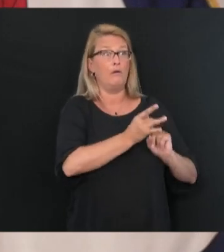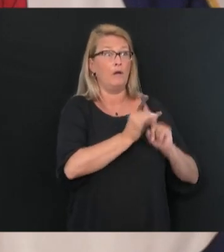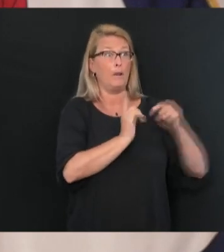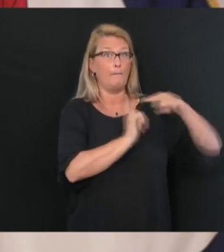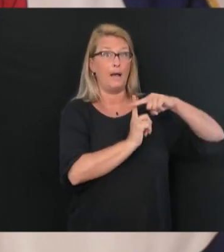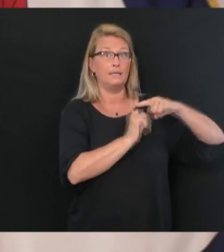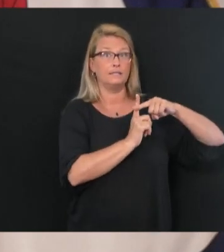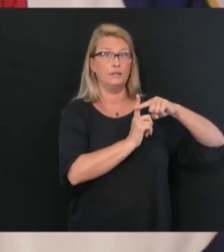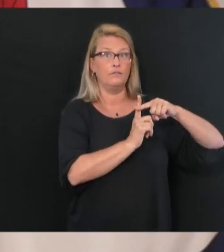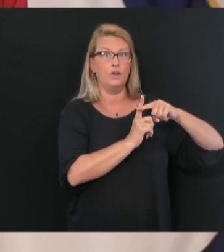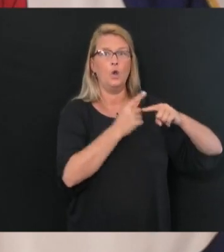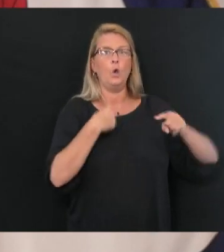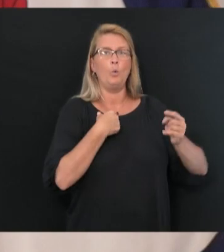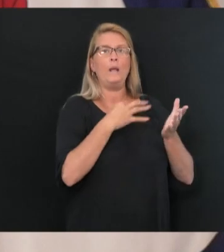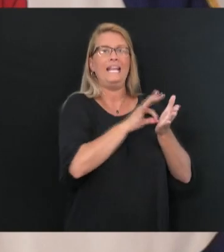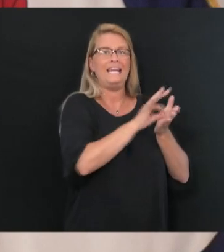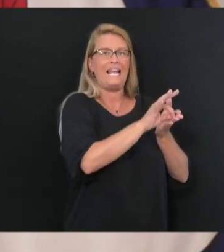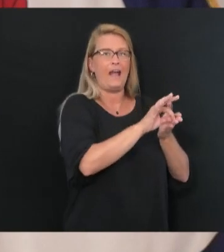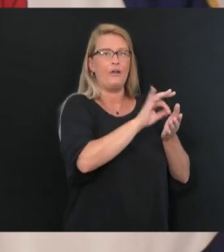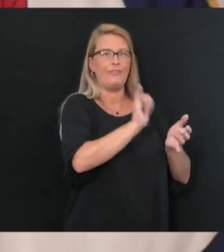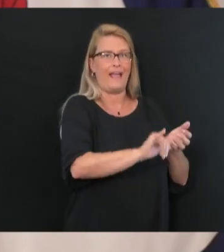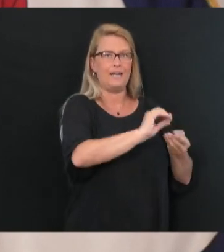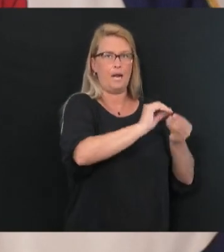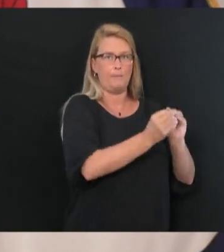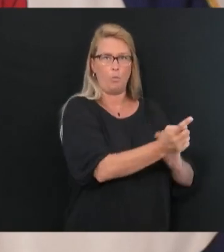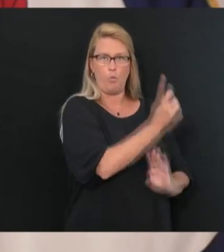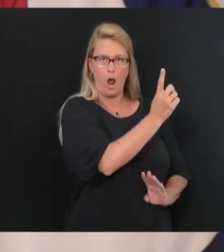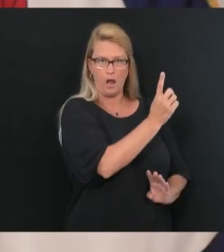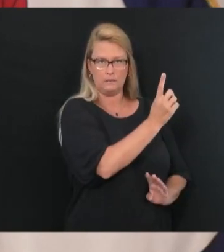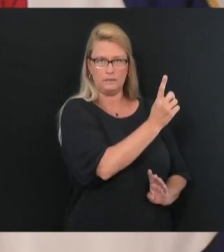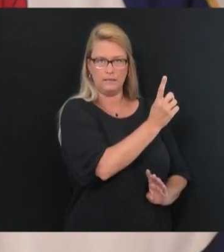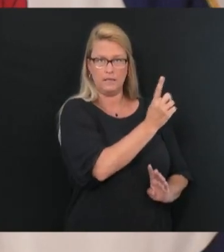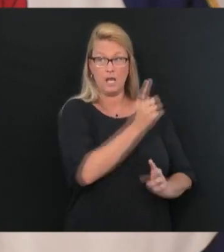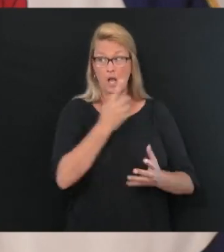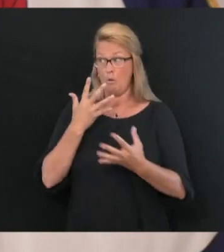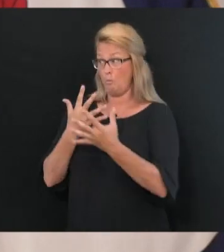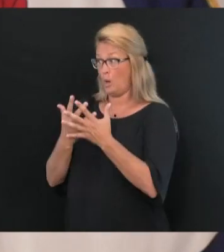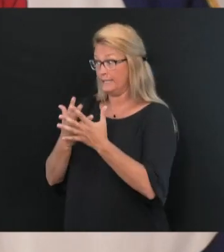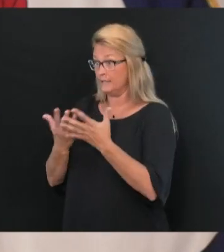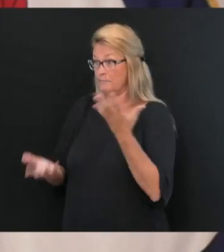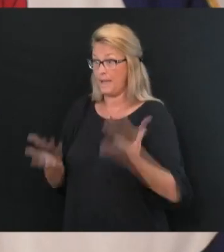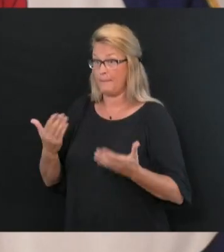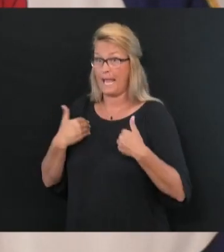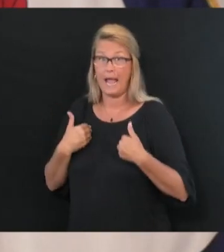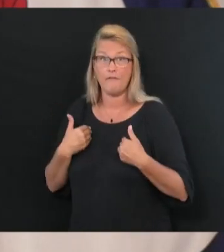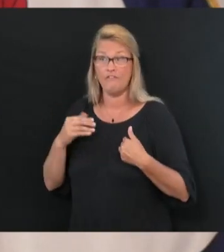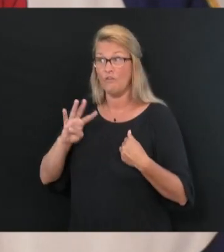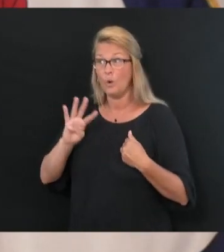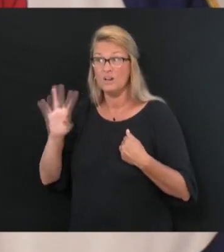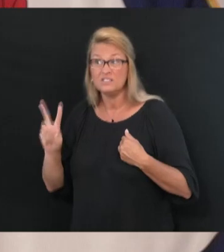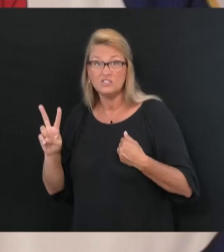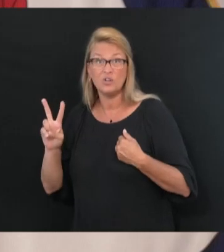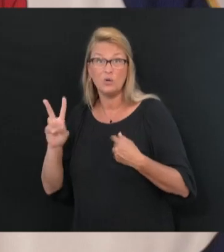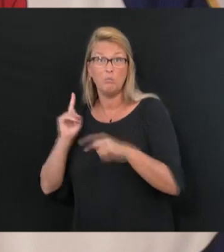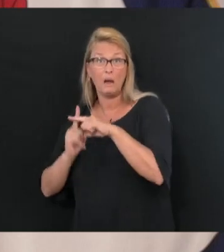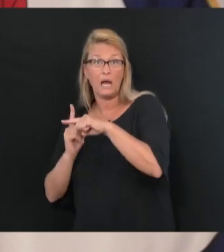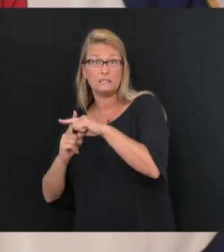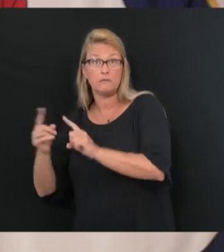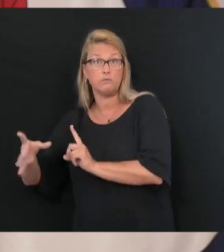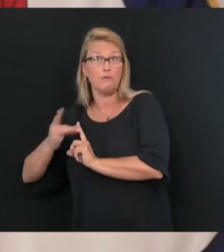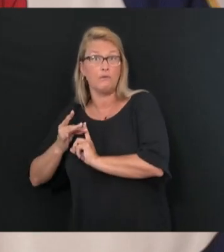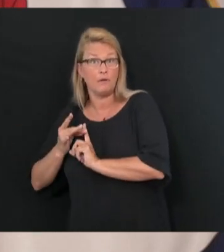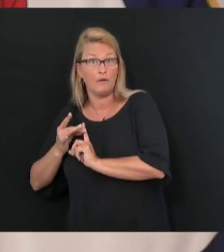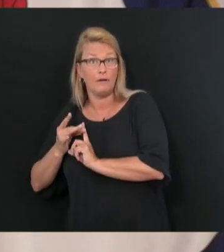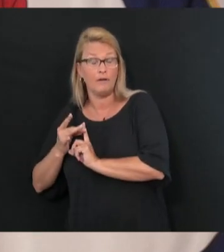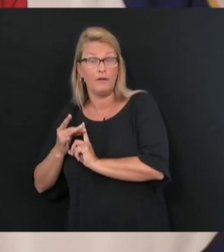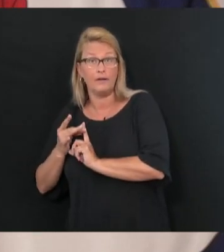they are counted as one. If at a prison we have 42 prisoners, inmates that have